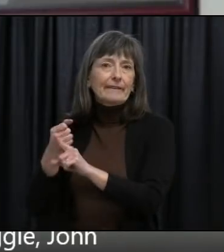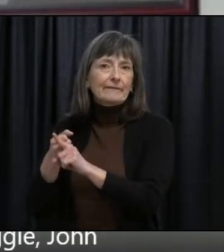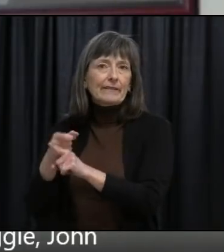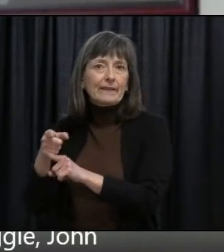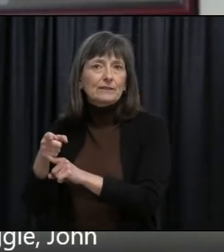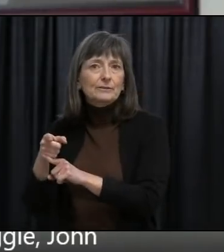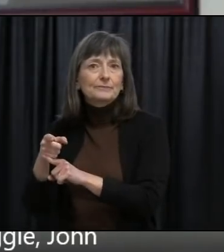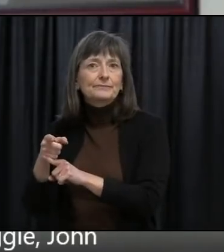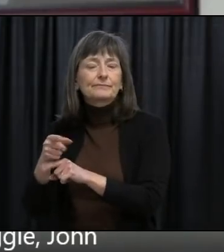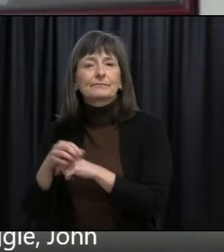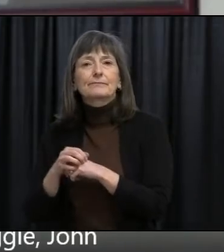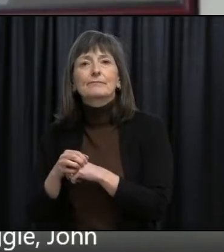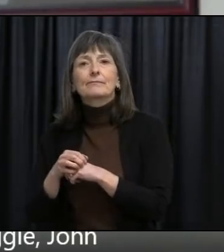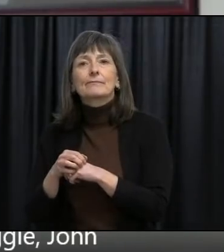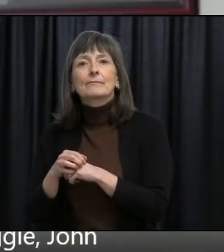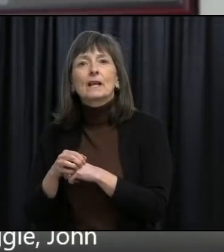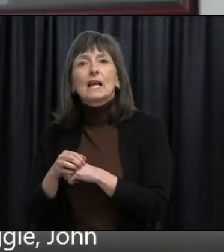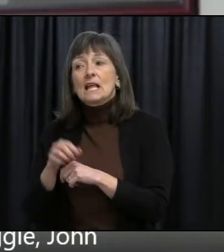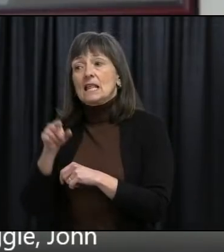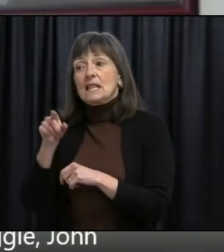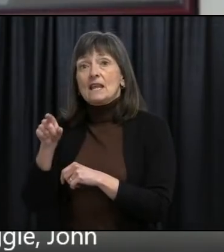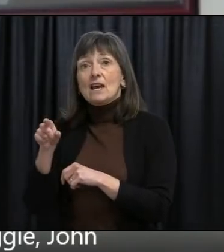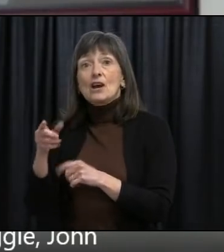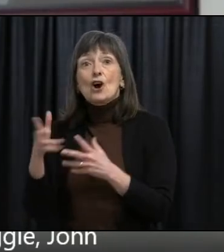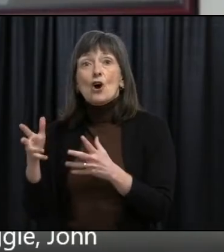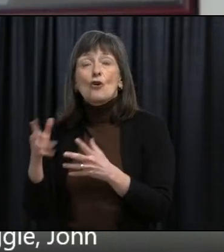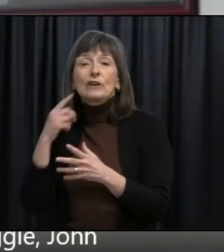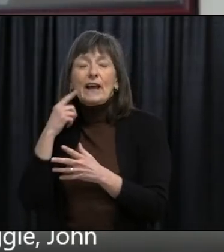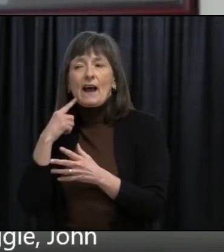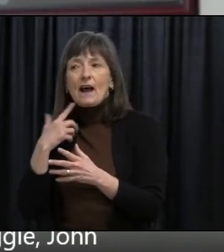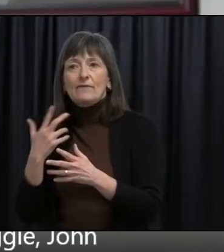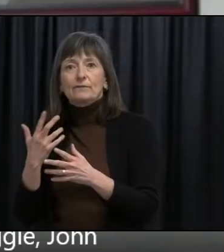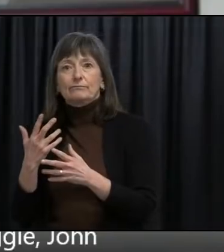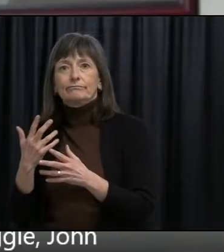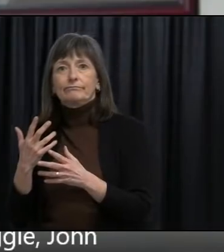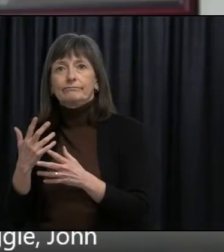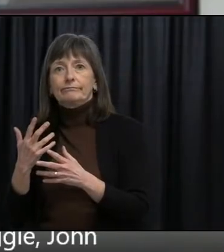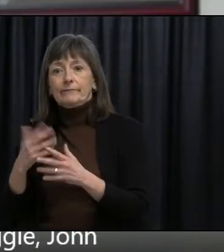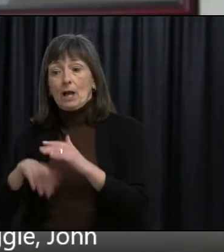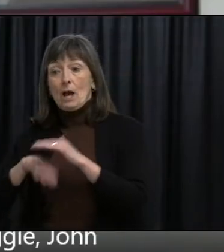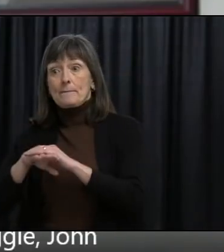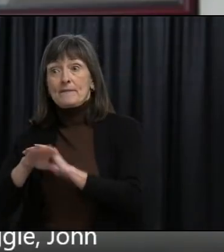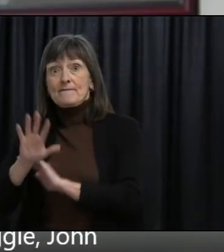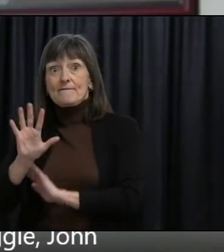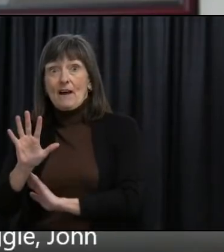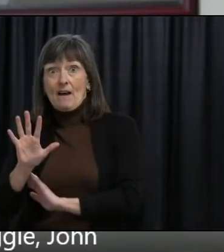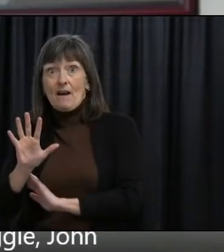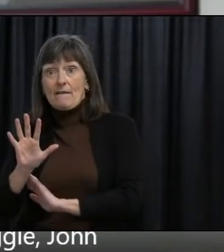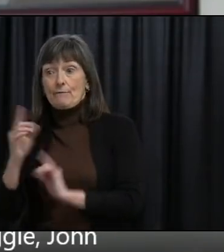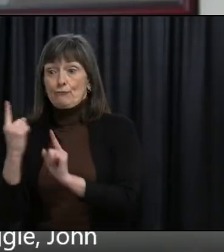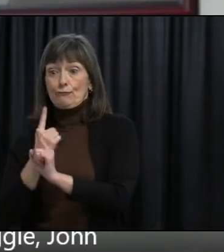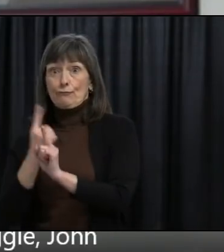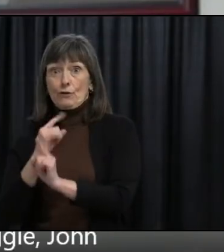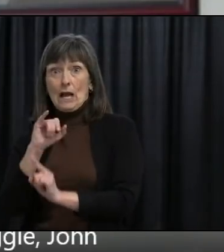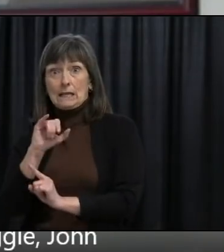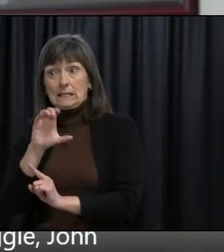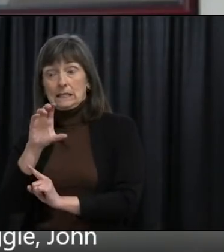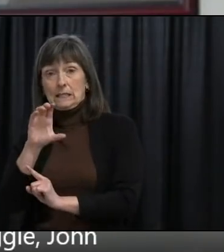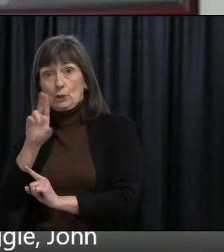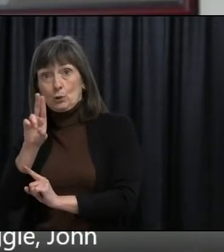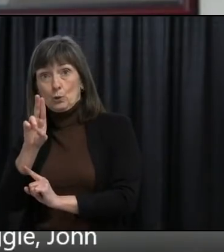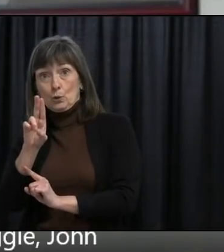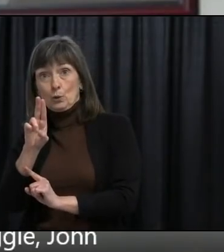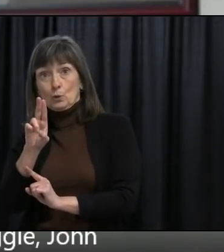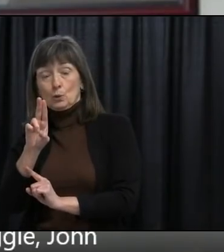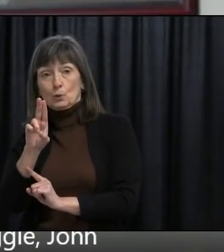stepped response. They've already triggered part of that. So once they reach 5 patients in their regular ICU,